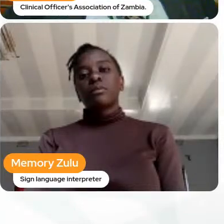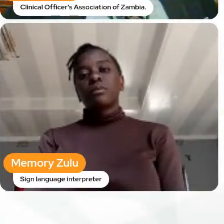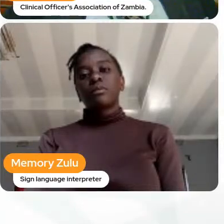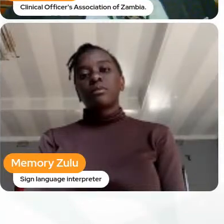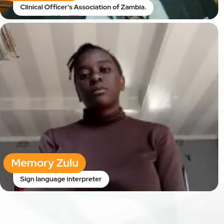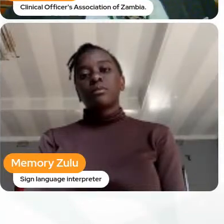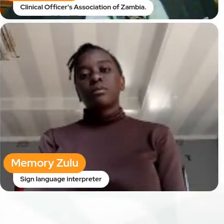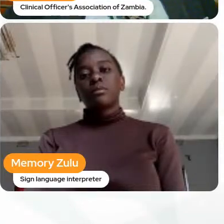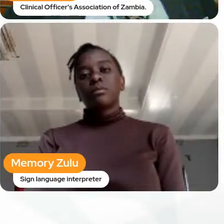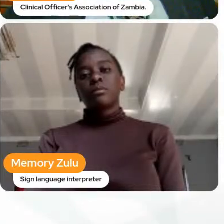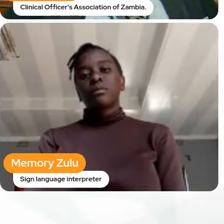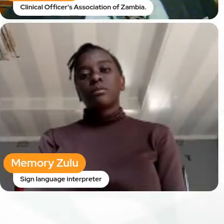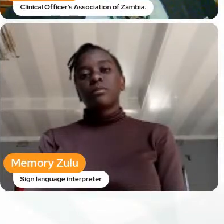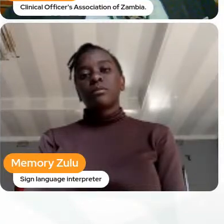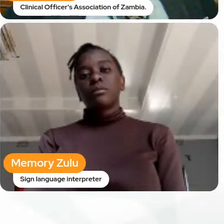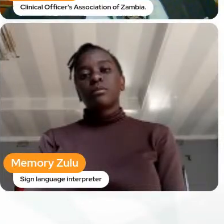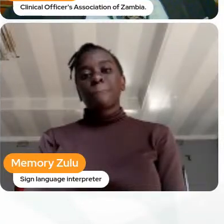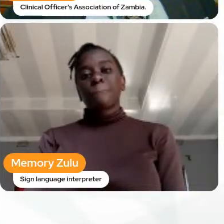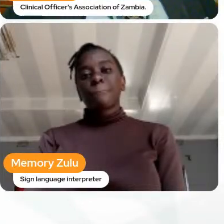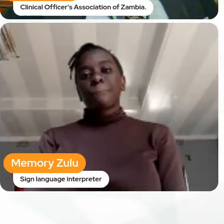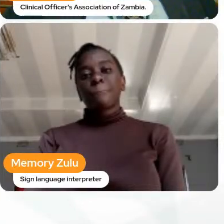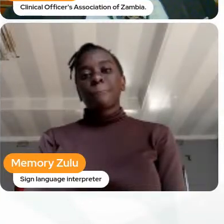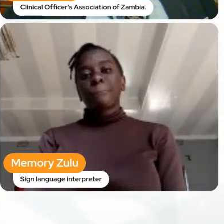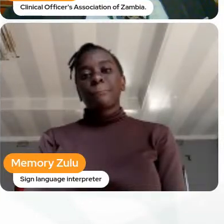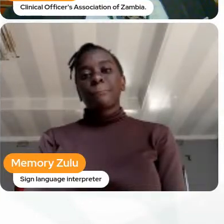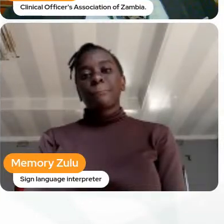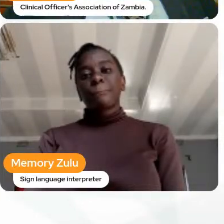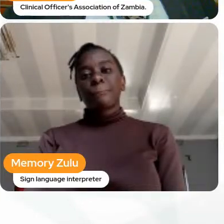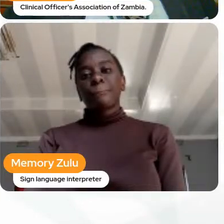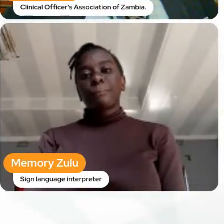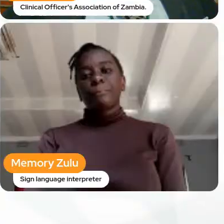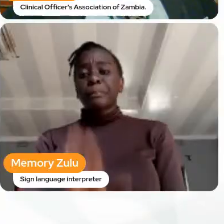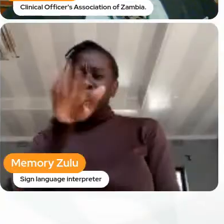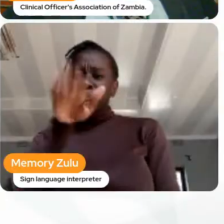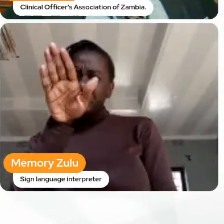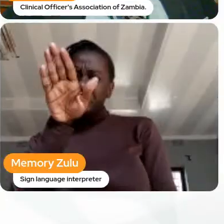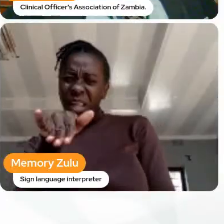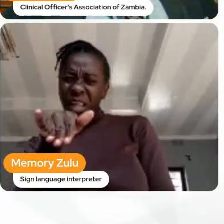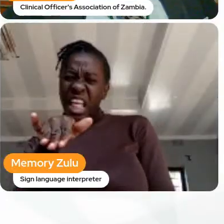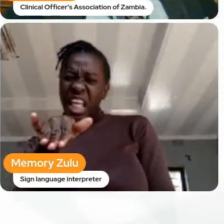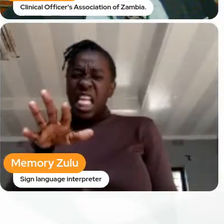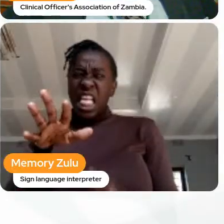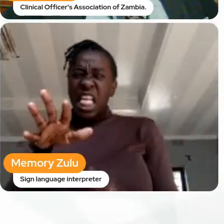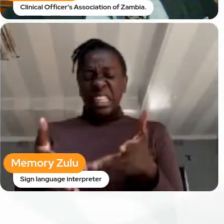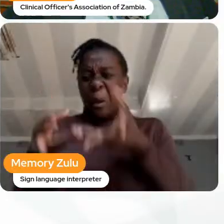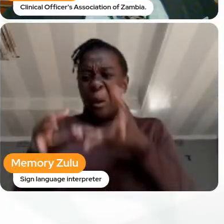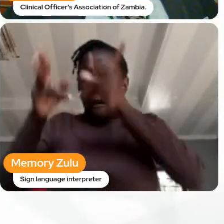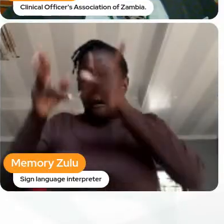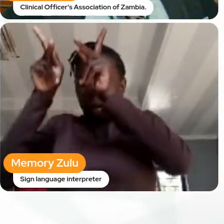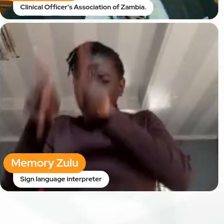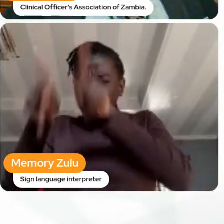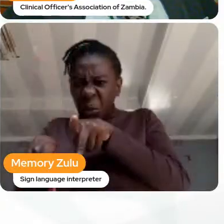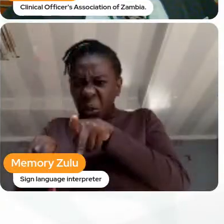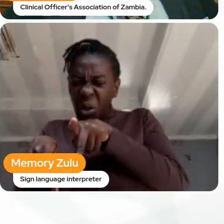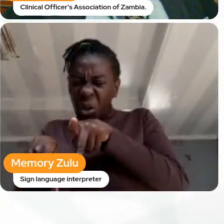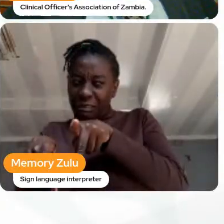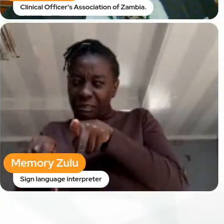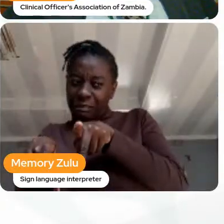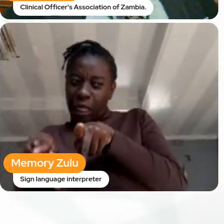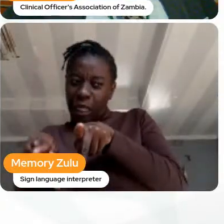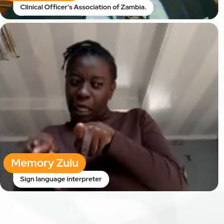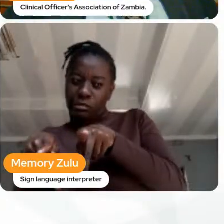a UTI? Can somebody contract a UTI through sexual activities, or does it automatically become an